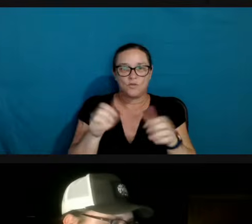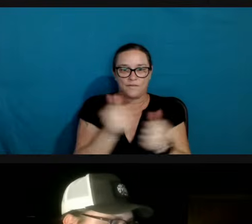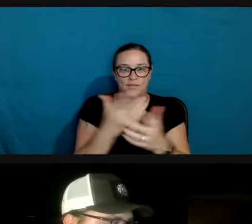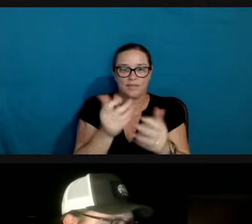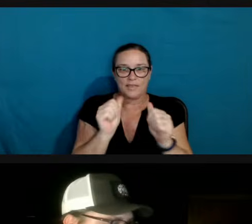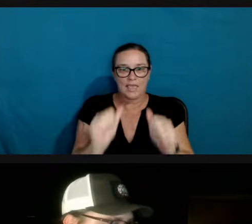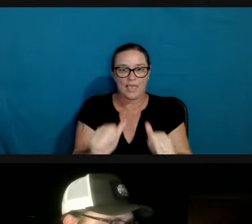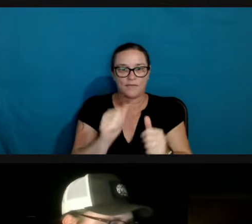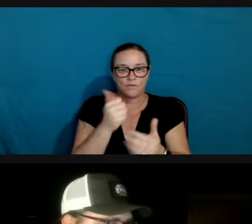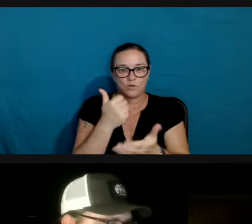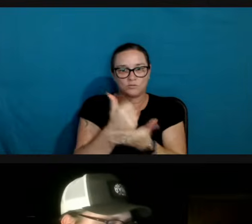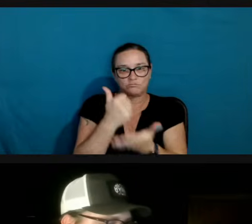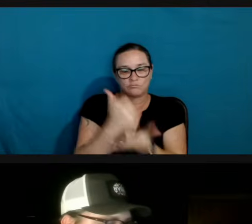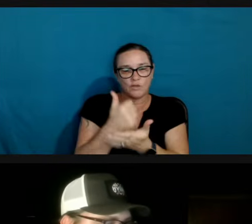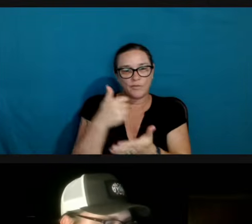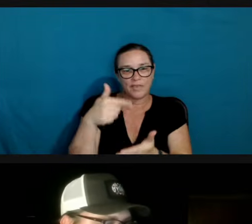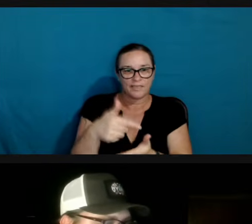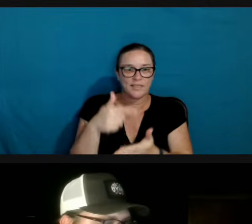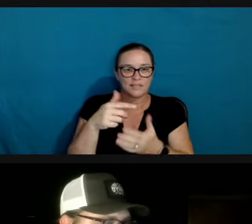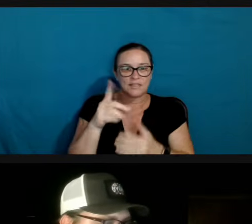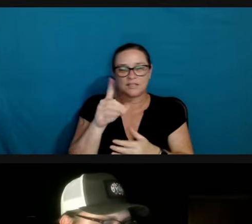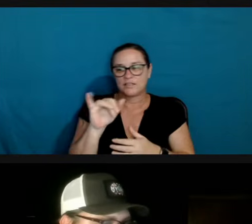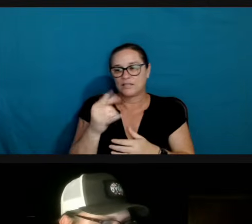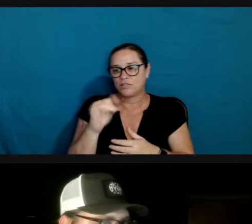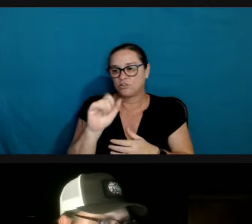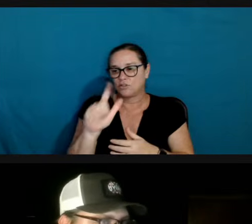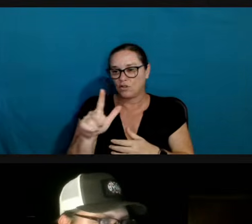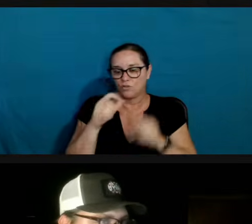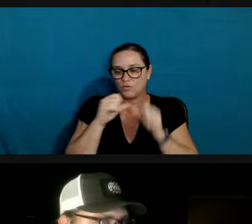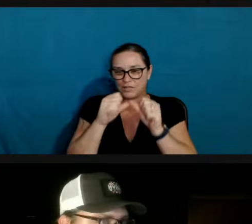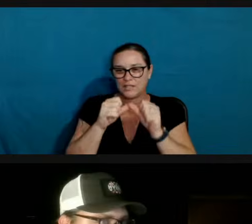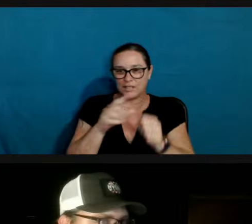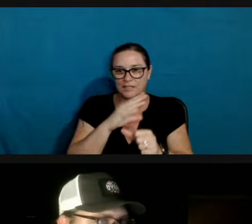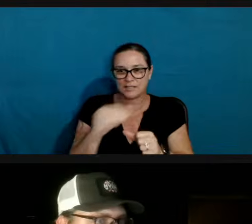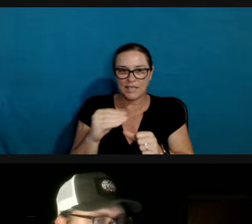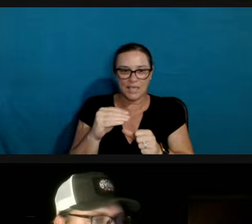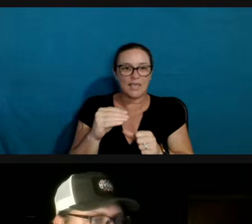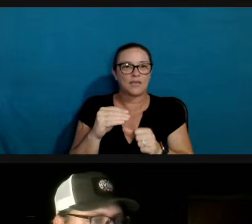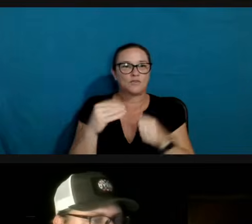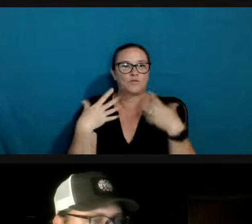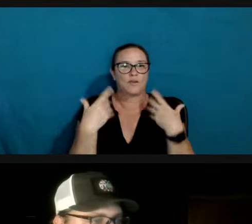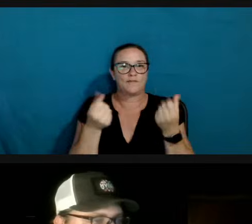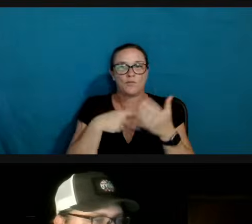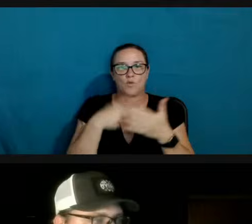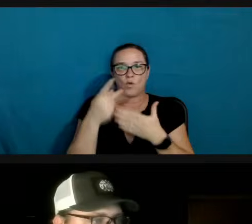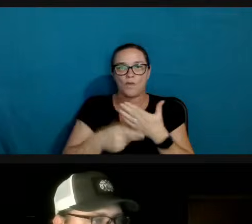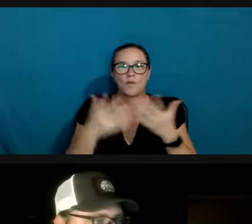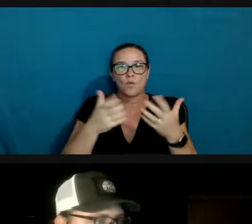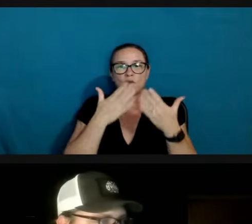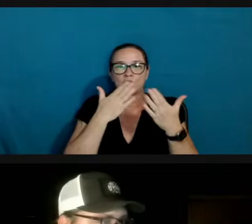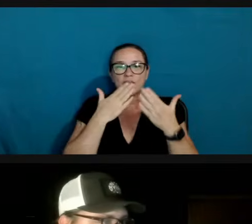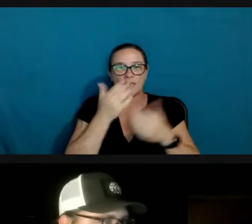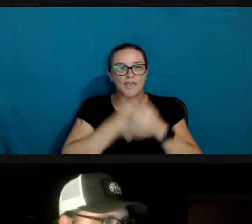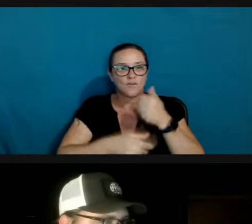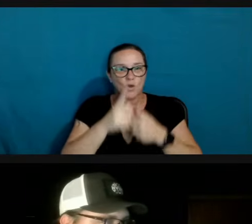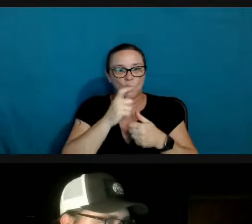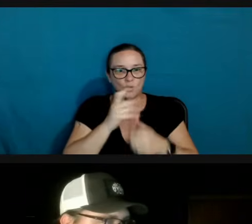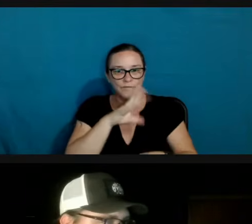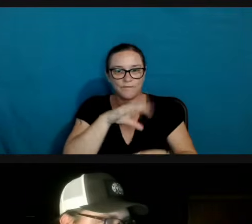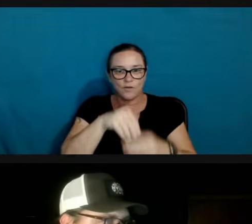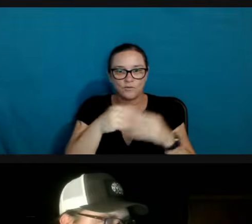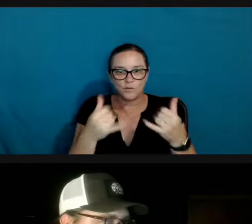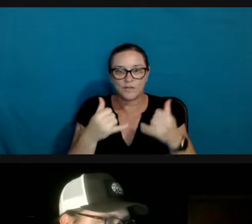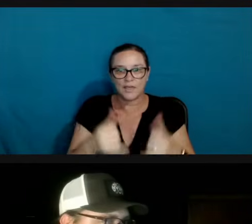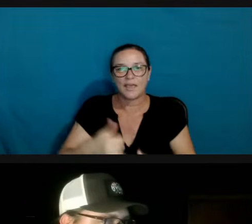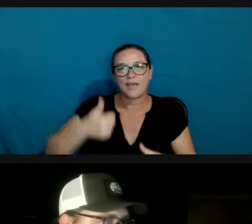our digital resilience and youth development programs. So we appreciate that support. But we like to thank everybody that tuned in today. The likes, subscriptions,